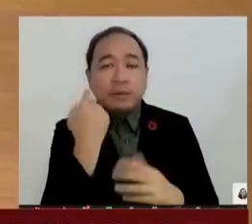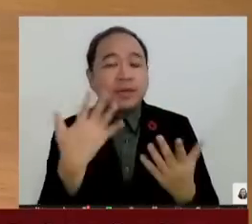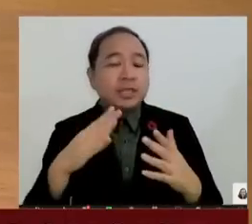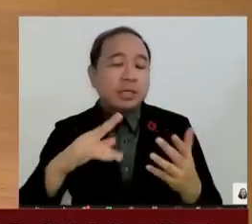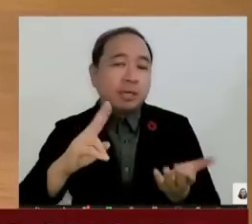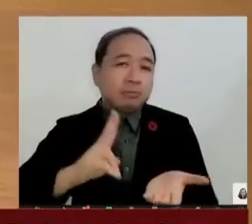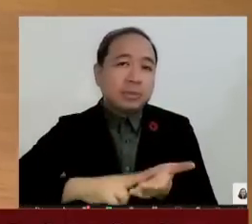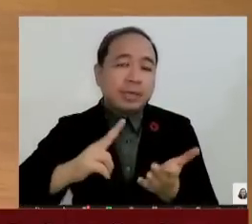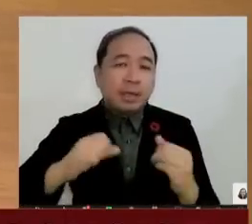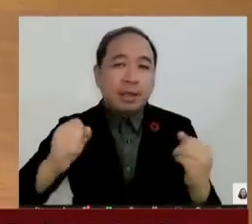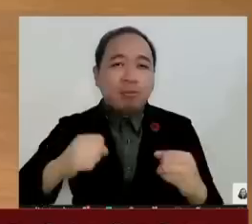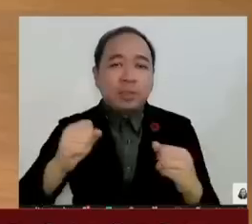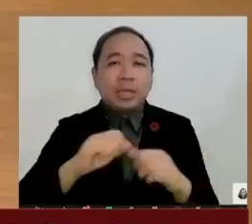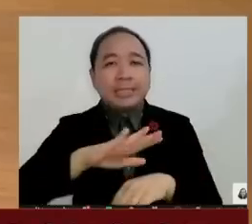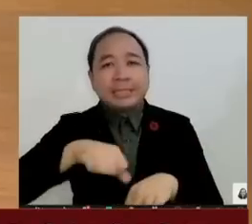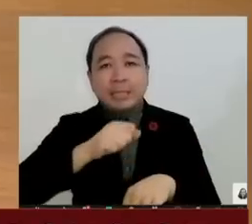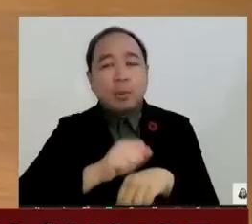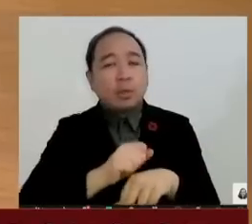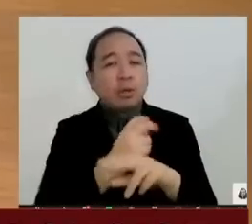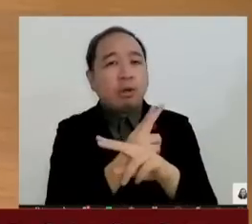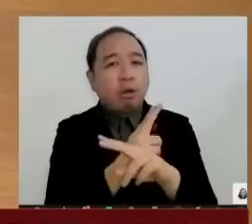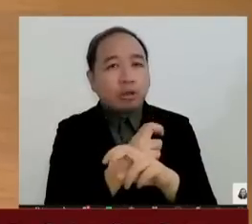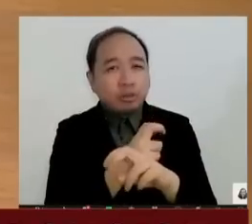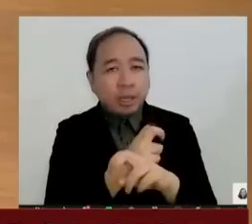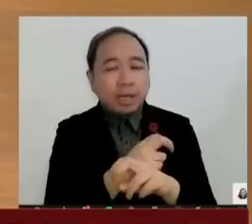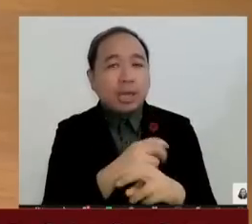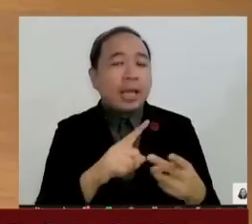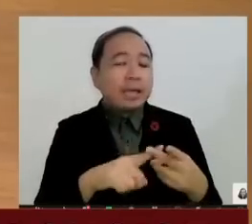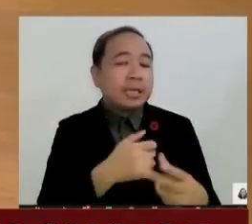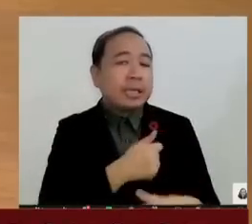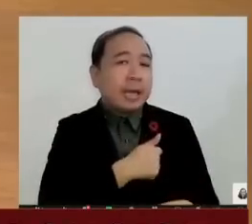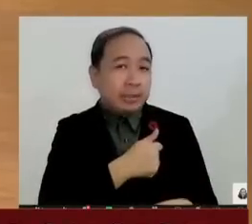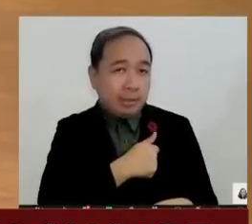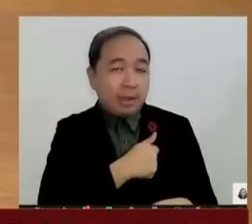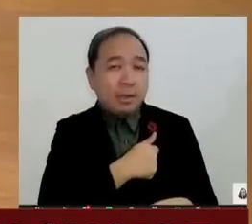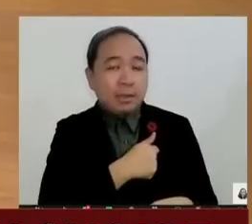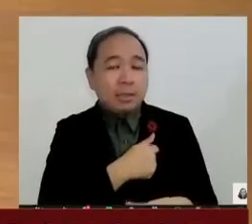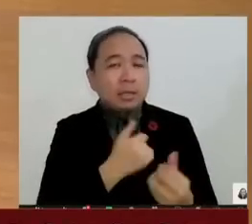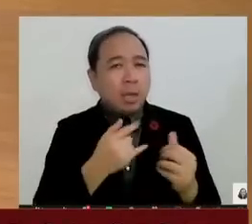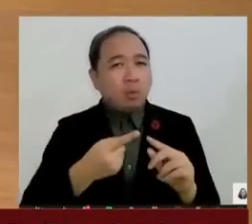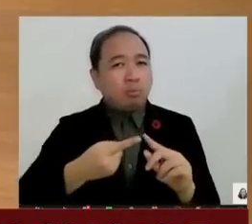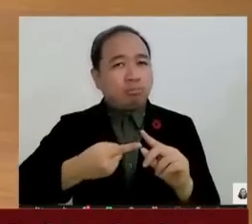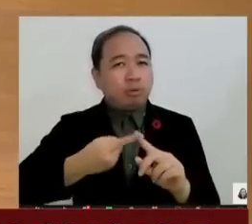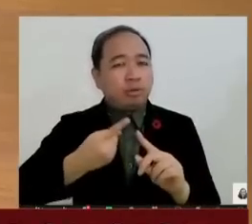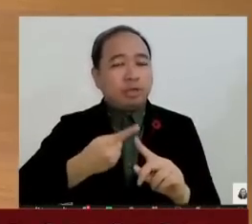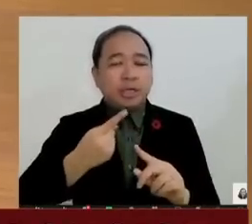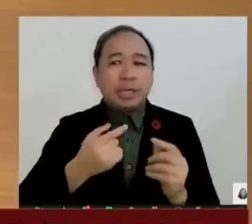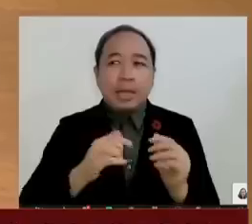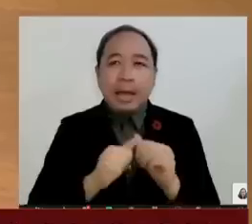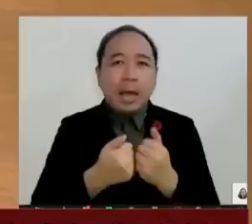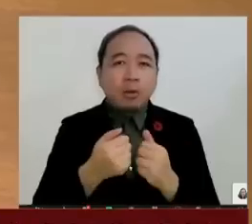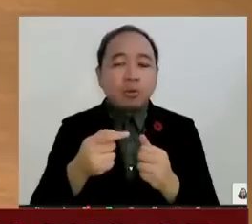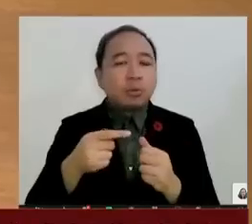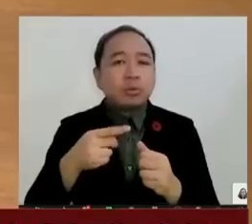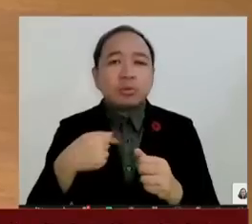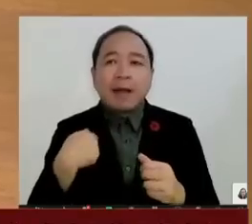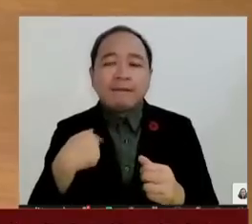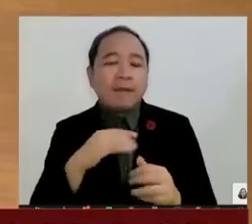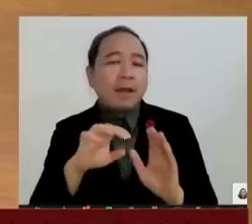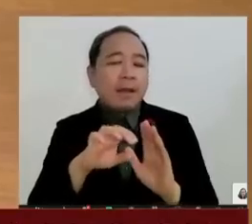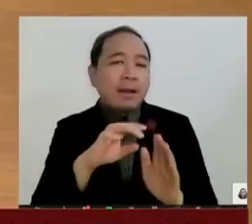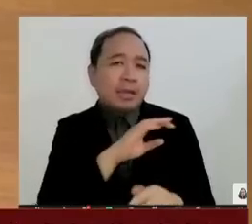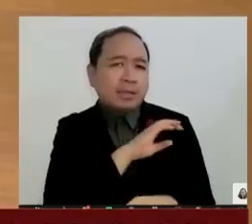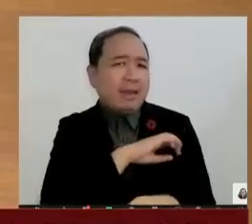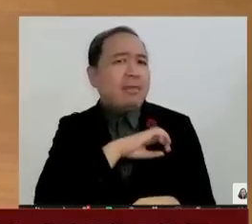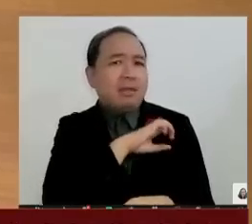Singapore, Austria, and the province of Alberta in Canada. Our priority is to ensure that the principles of ethical recruitment,